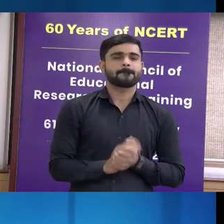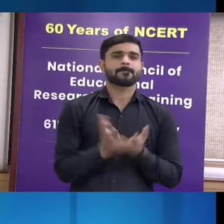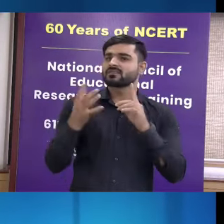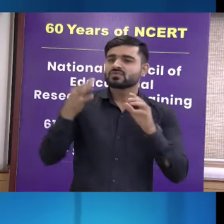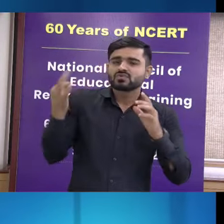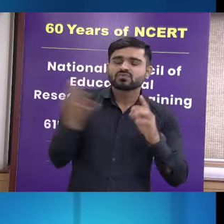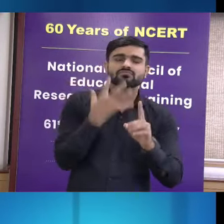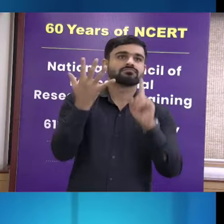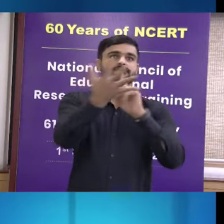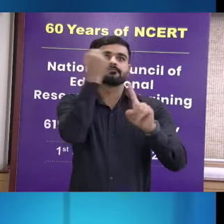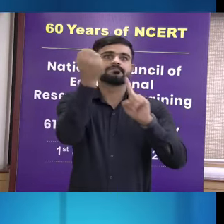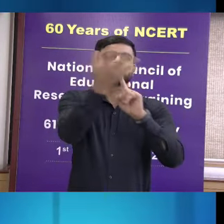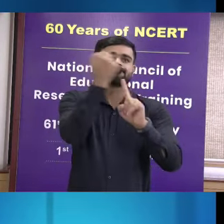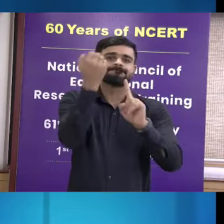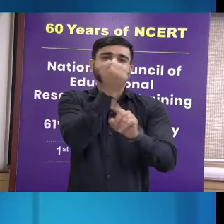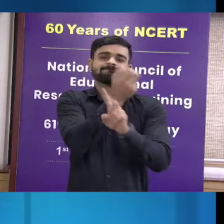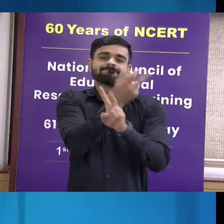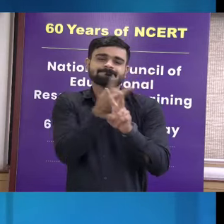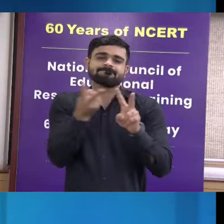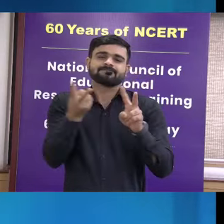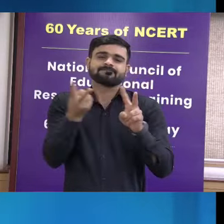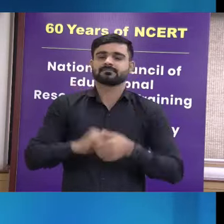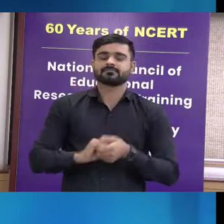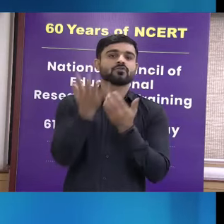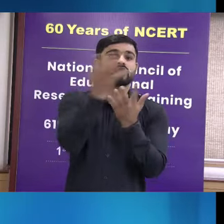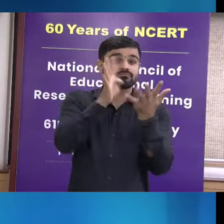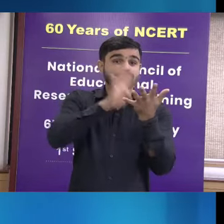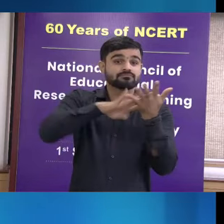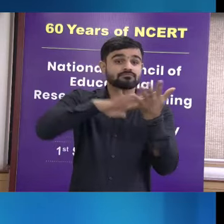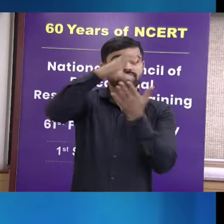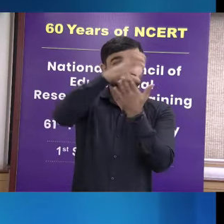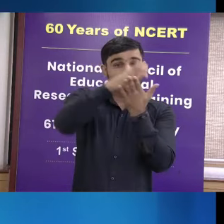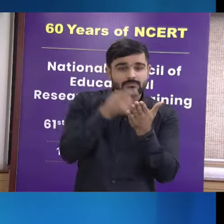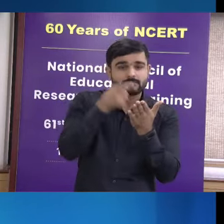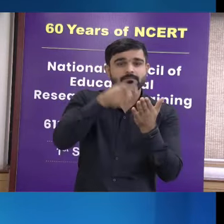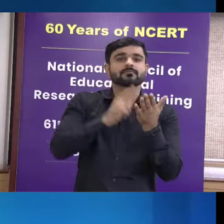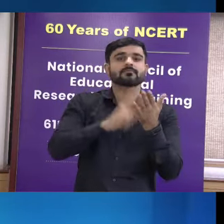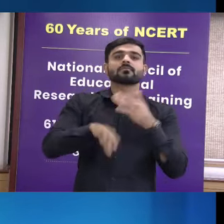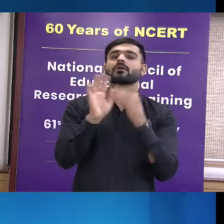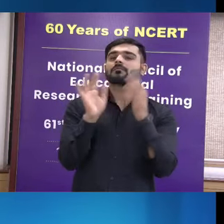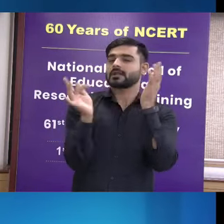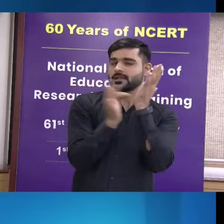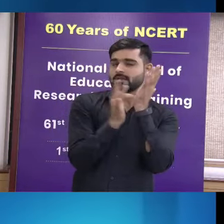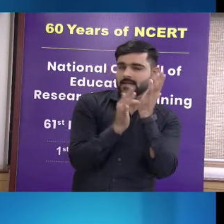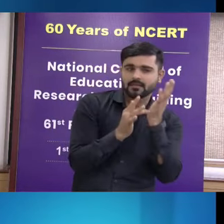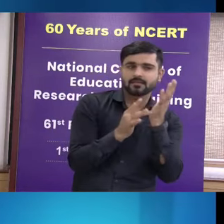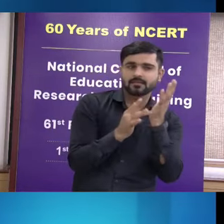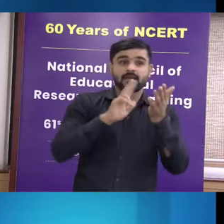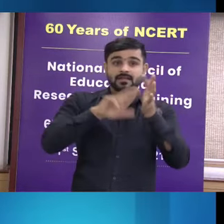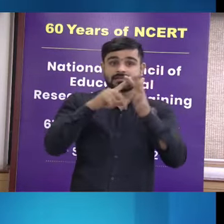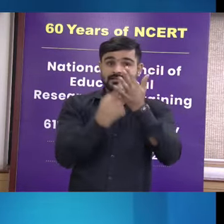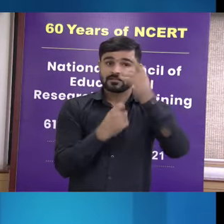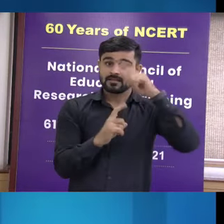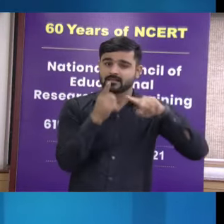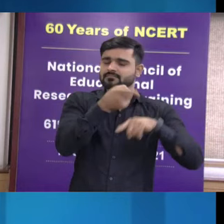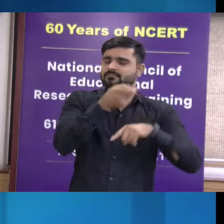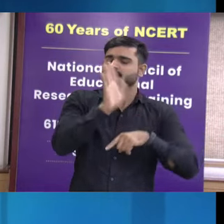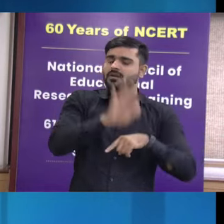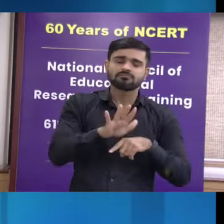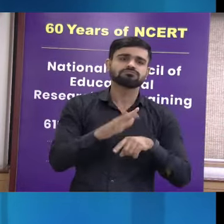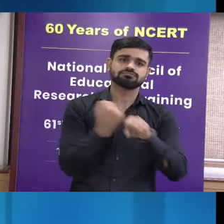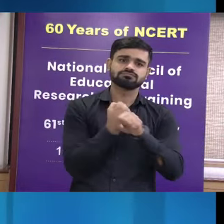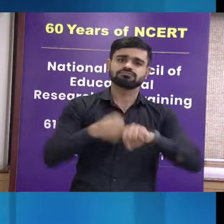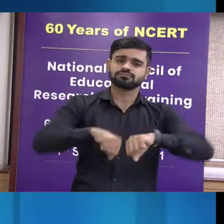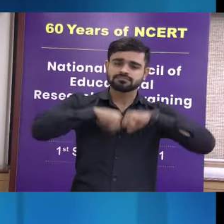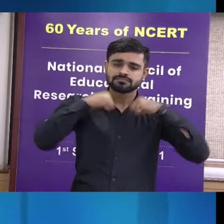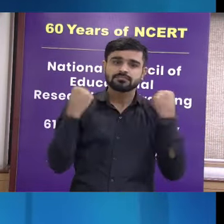approaches in curriculum, new approaches in pedagogy, NCERT has been spearheading all